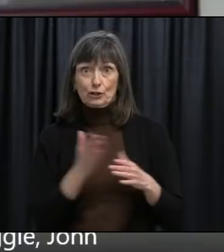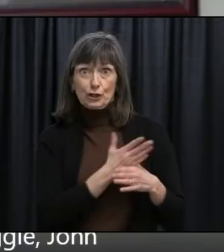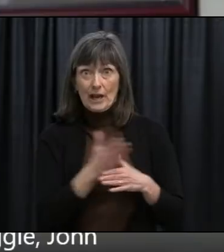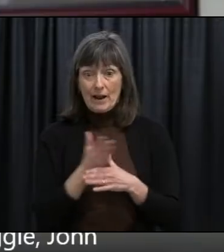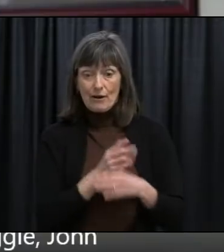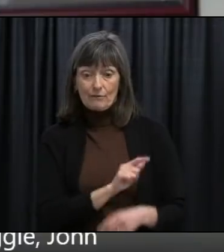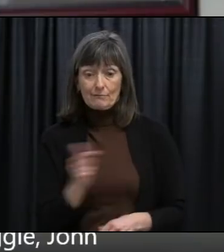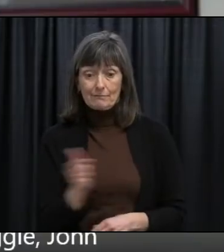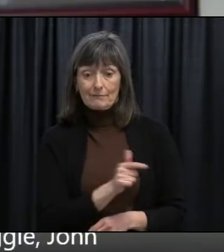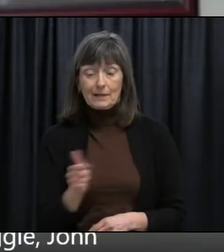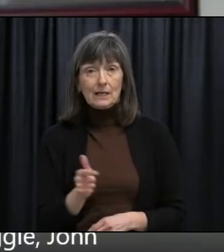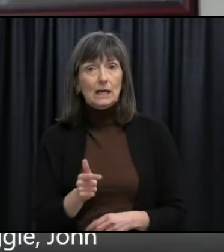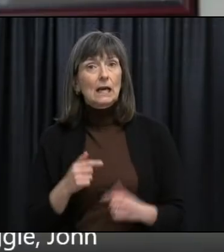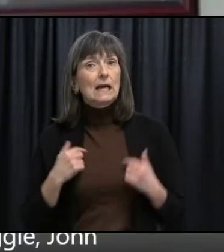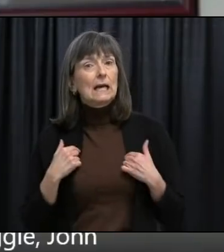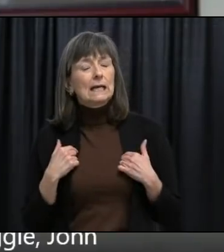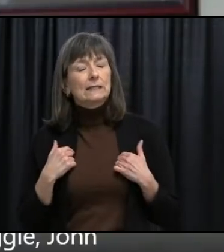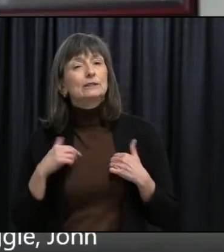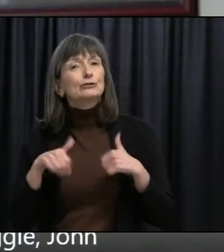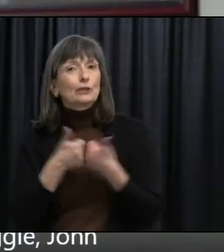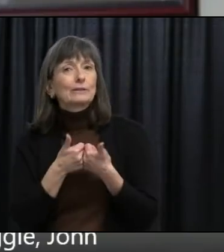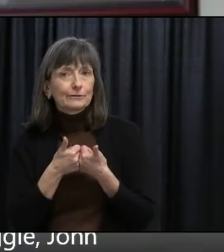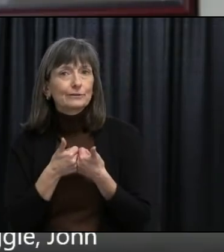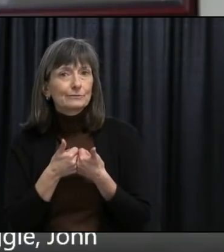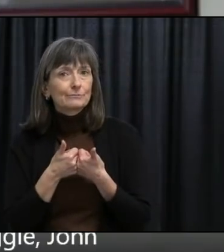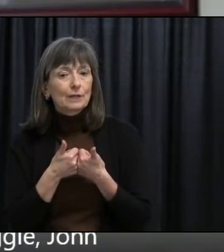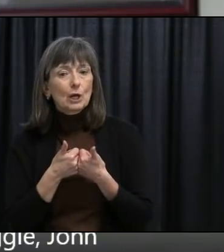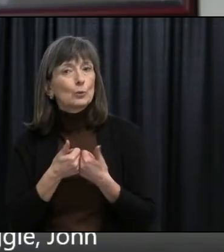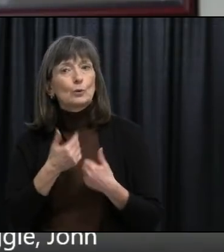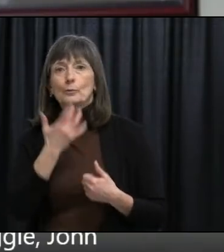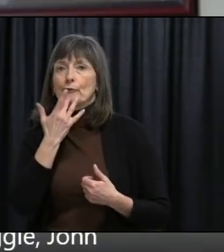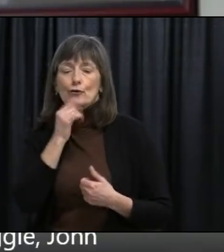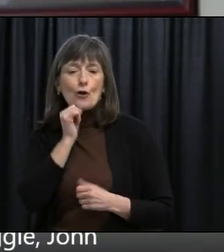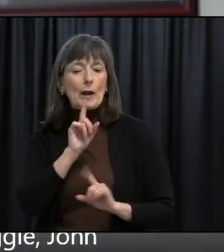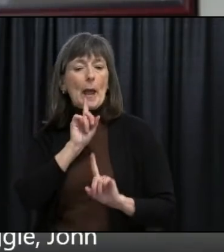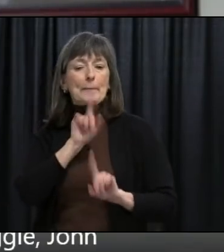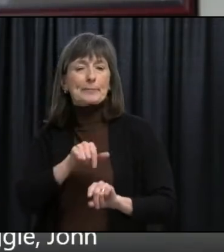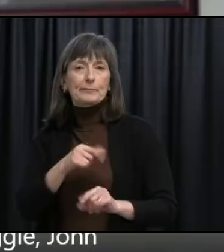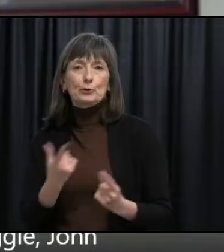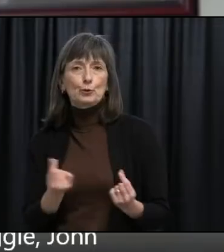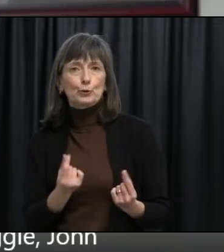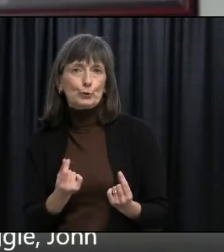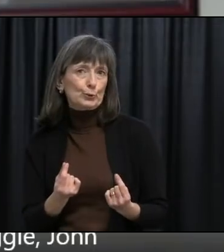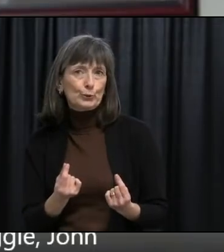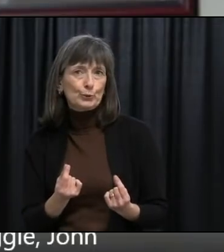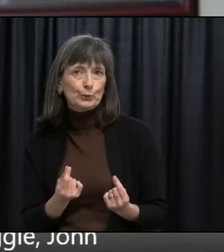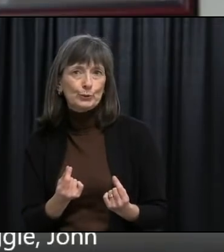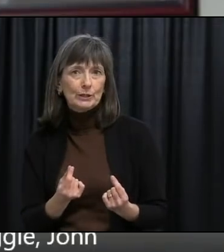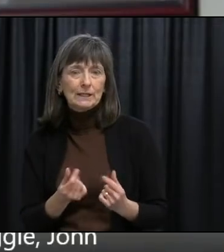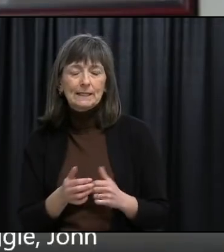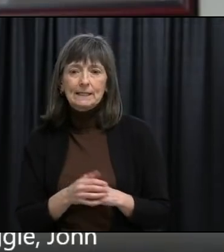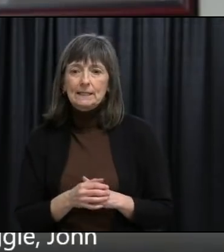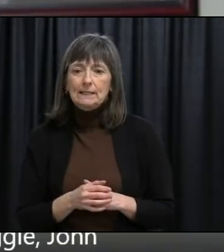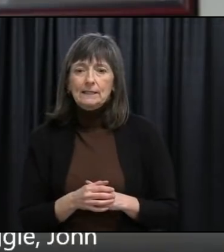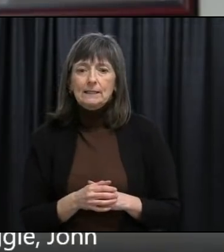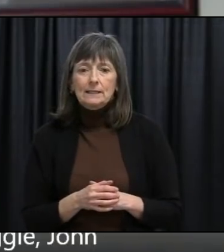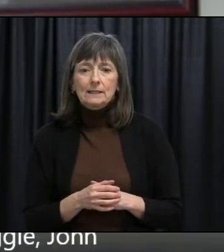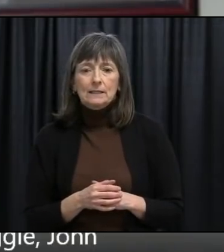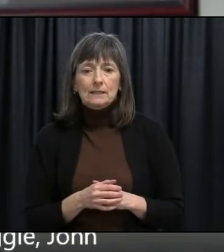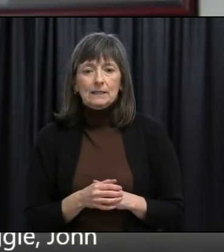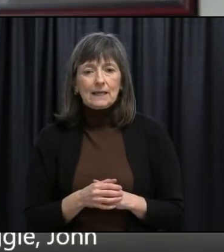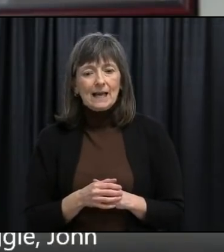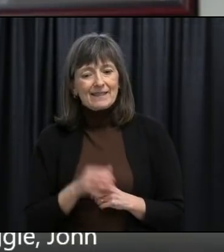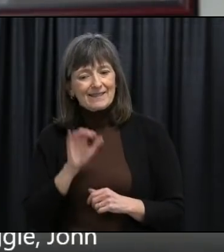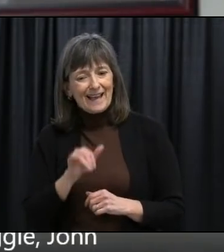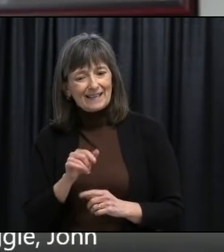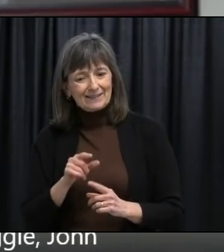of directive, because it then becomes an issue of the supremacy or primacy of